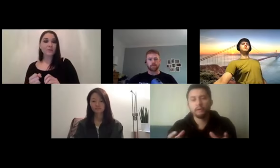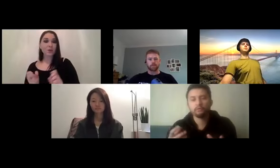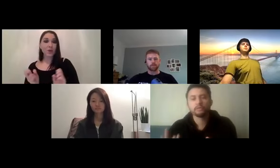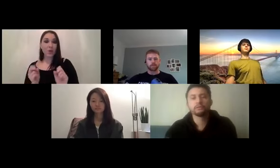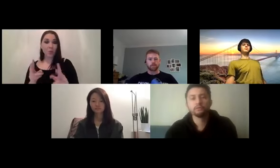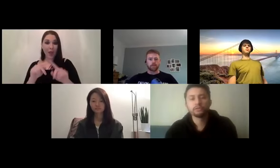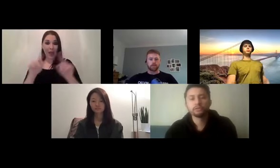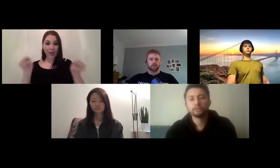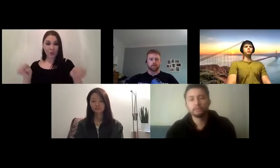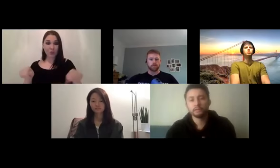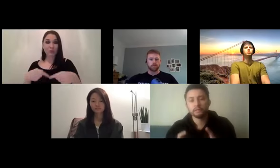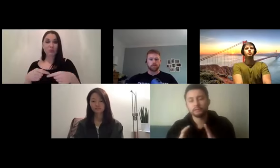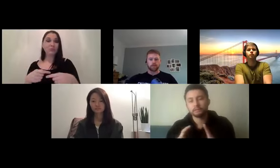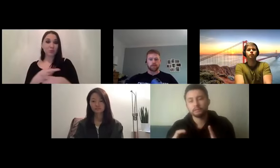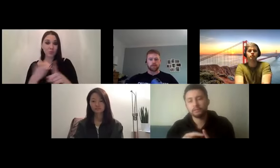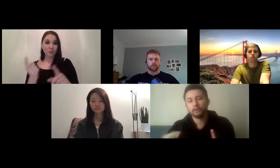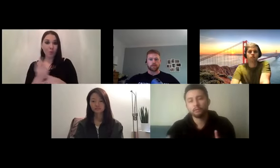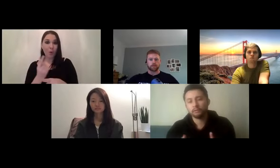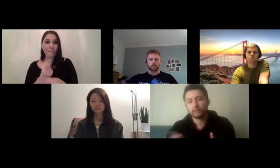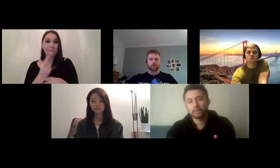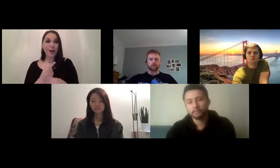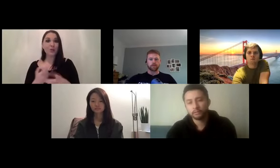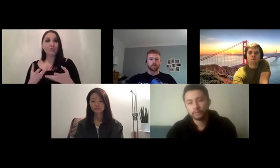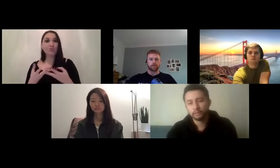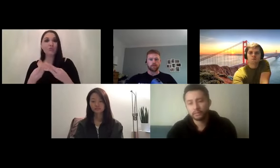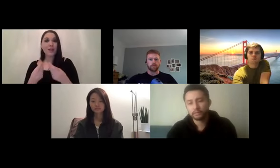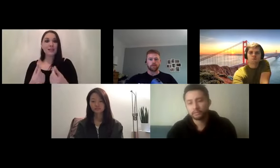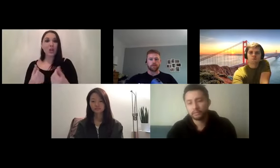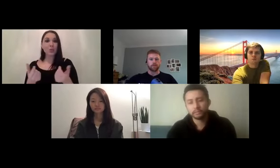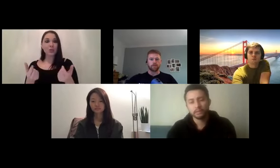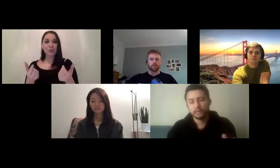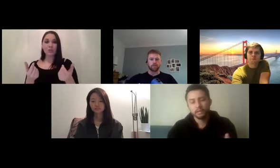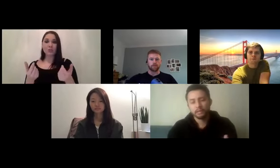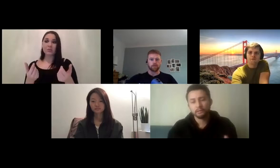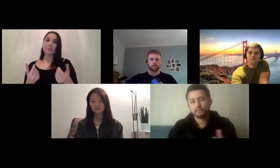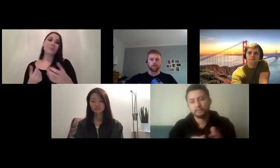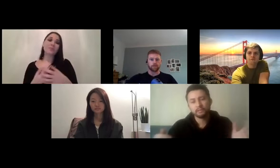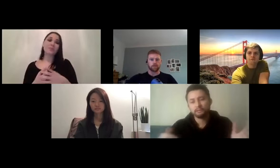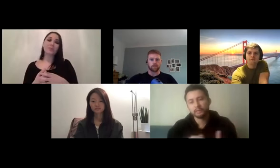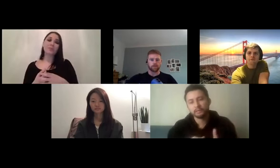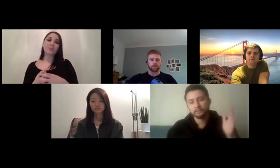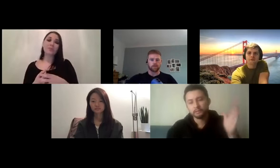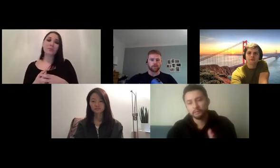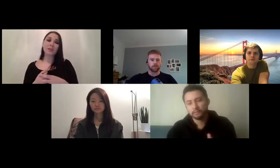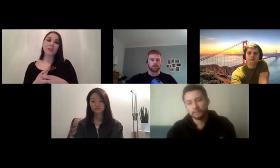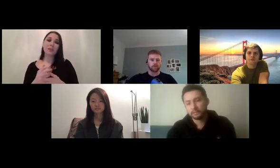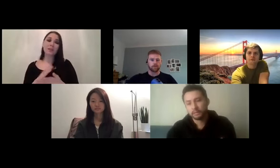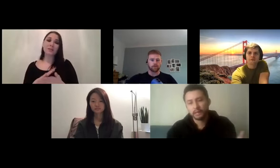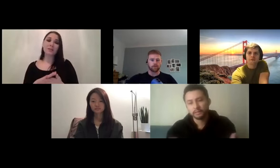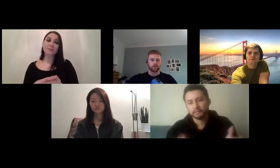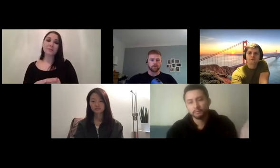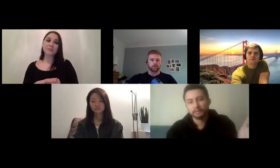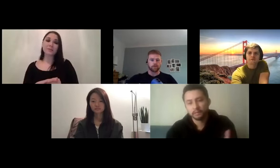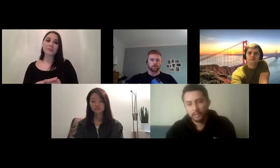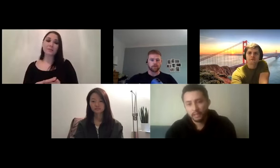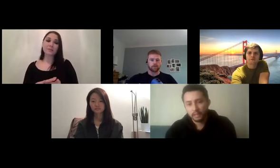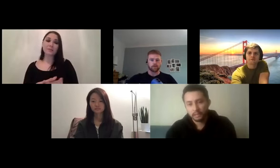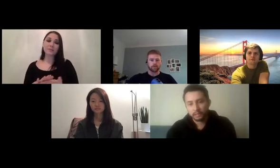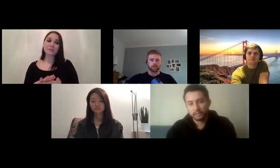talk about resolution in a common rectangular shape sensor is just by defining the height and the